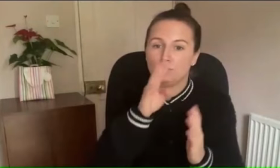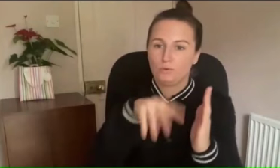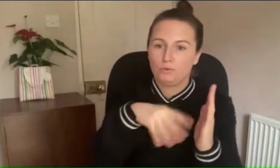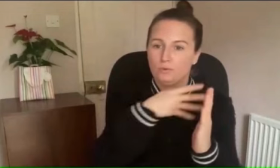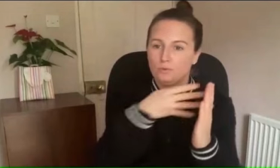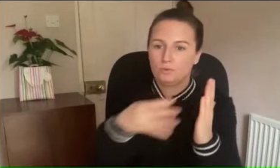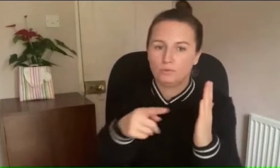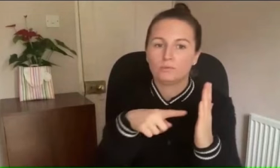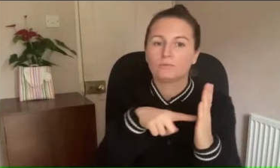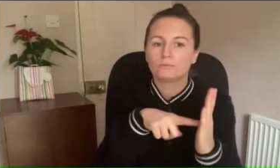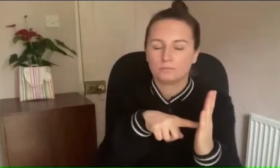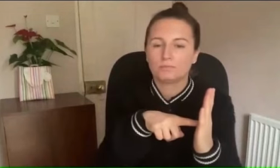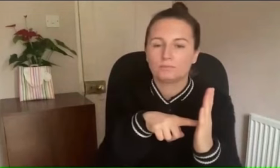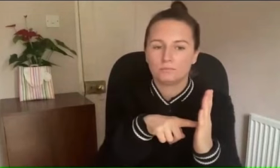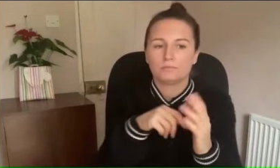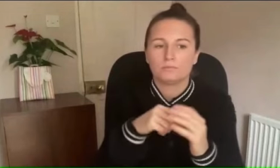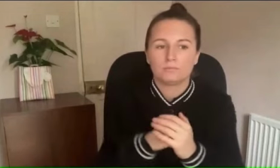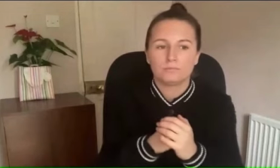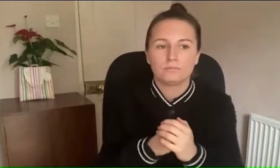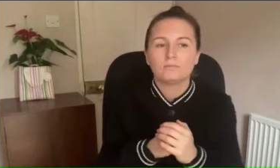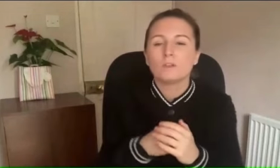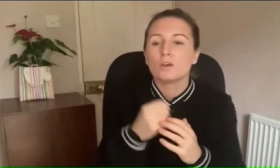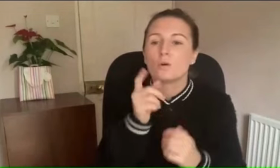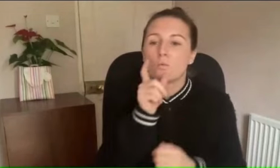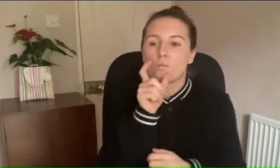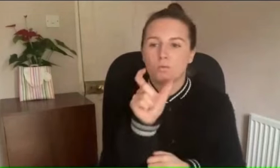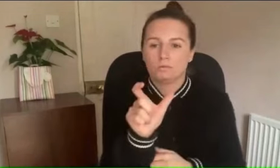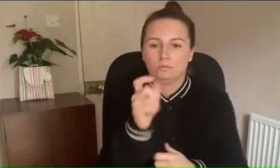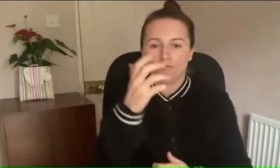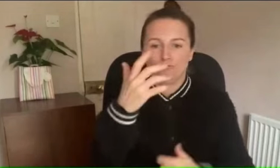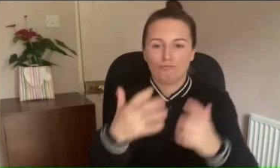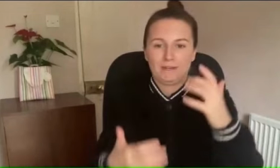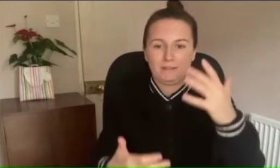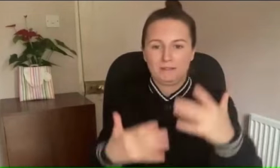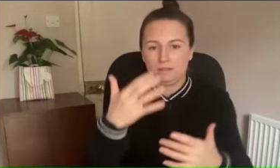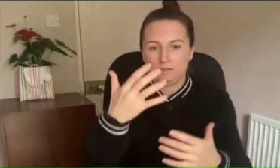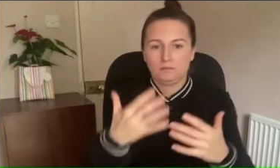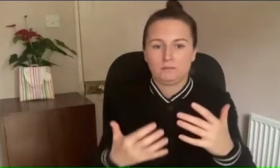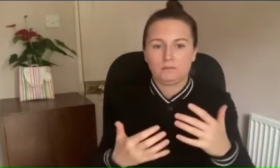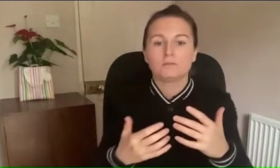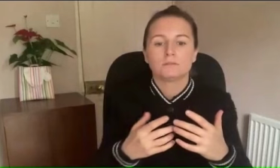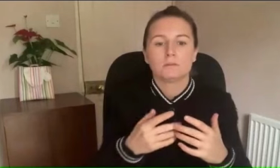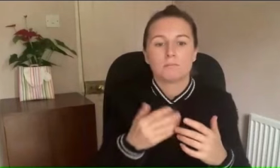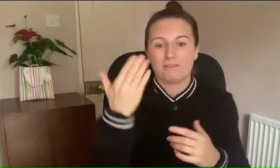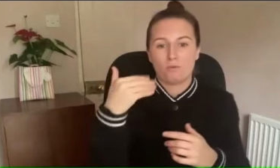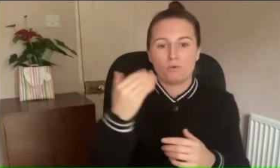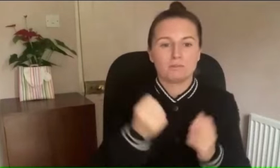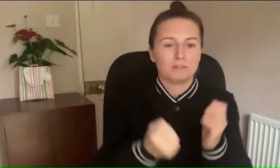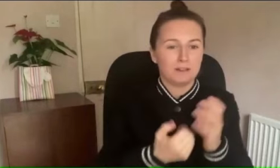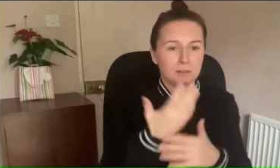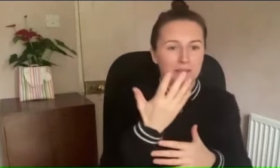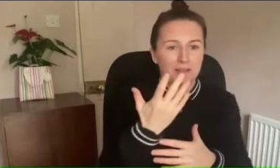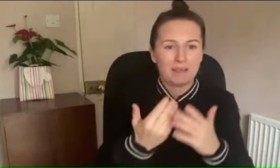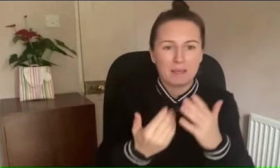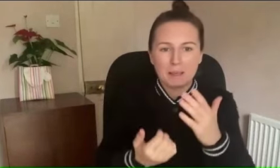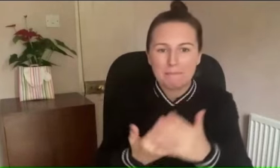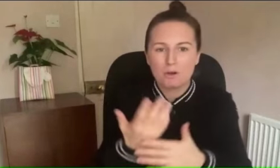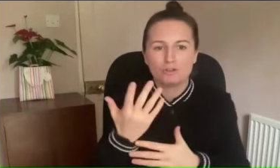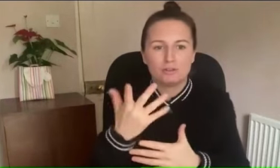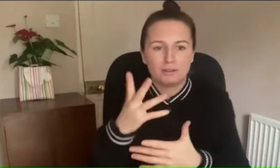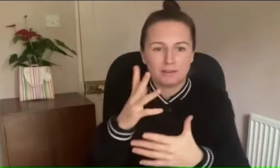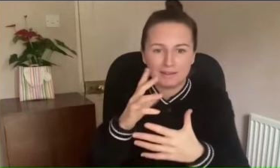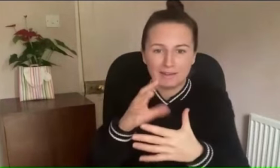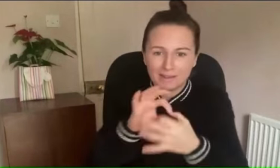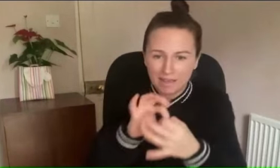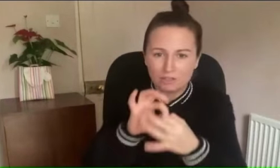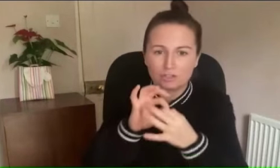Looking now at the ratings that should be used. As mentioned earlier, we have moved away from using the word ratings that were